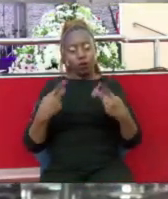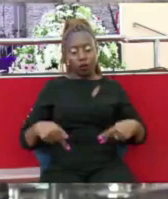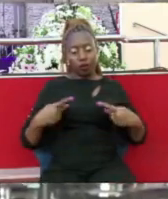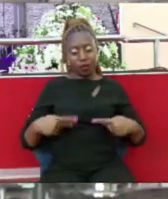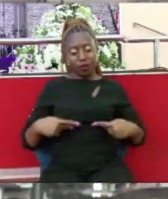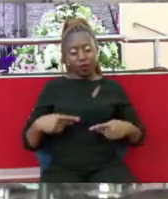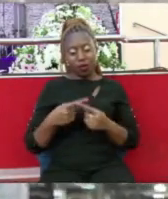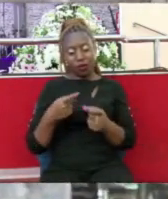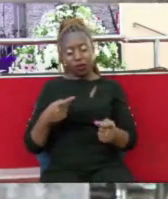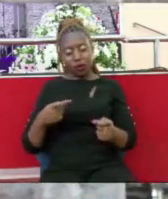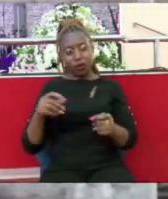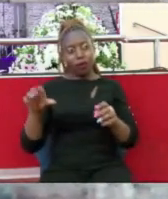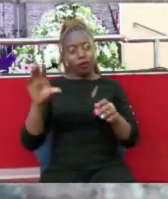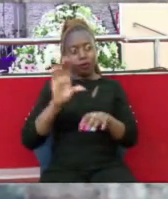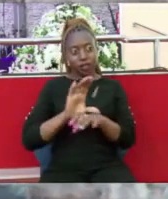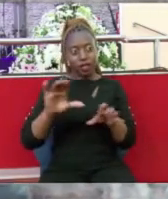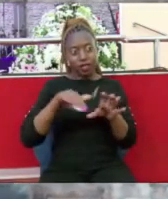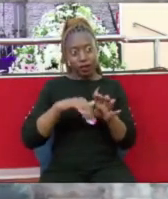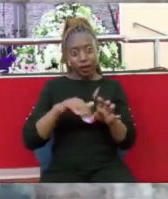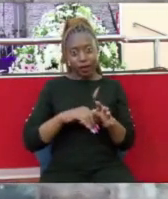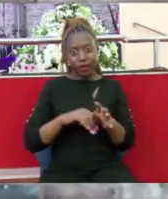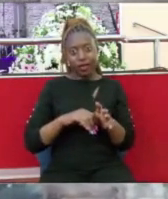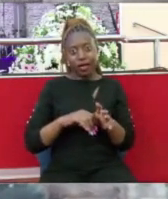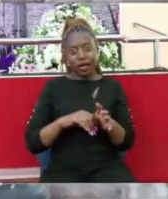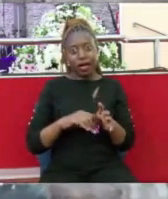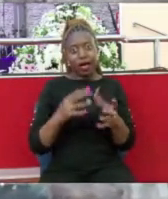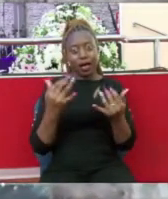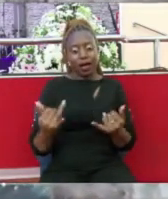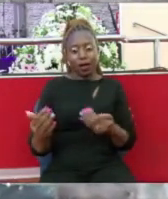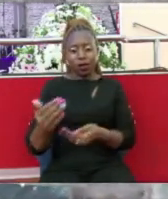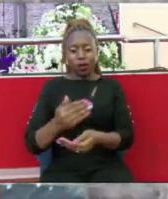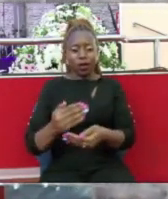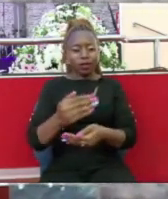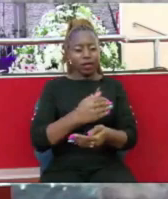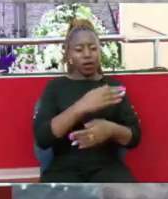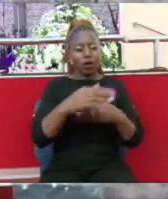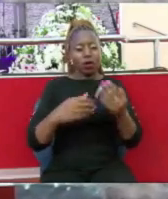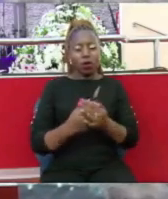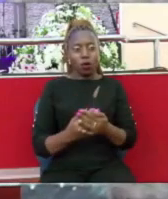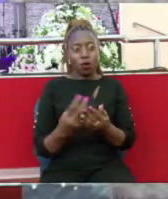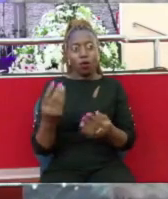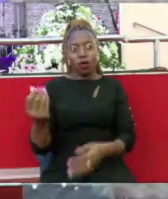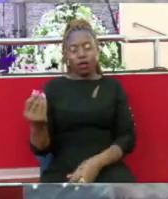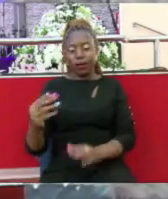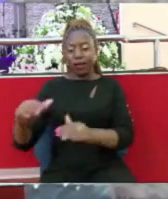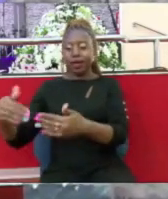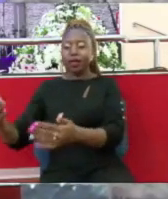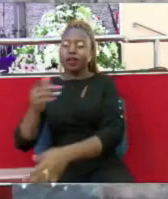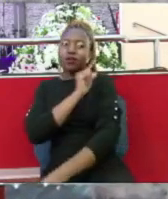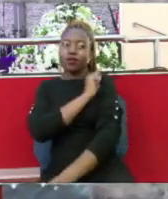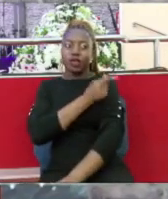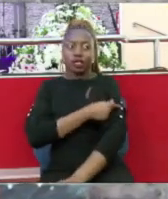Na kutoka kwa watu kadhaa wa kanisa. And he brought all that amount of money to him. Na pesa yote akawaleteni. And he lost it. Na ikapotea